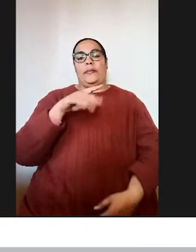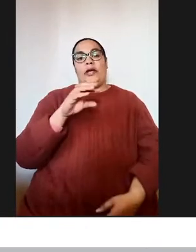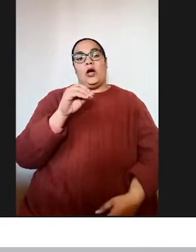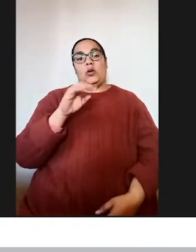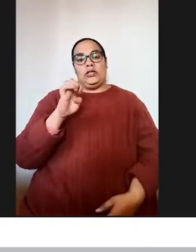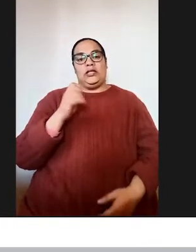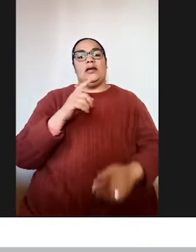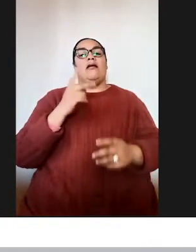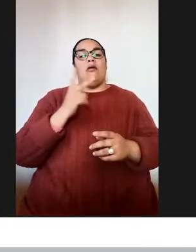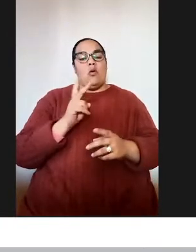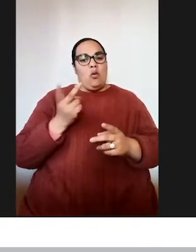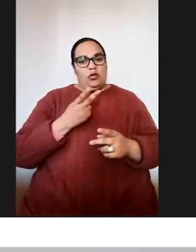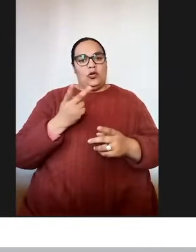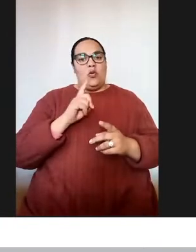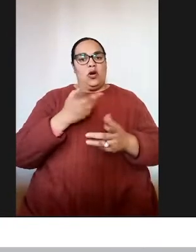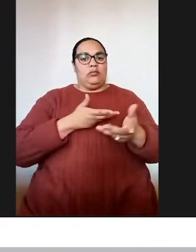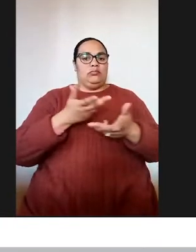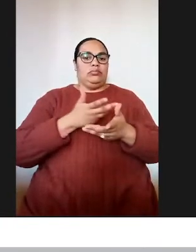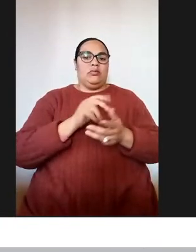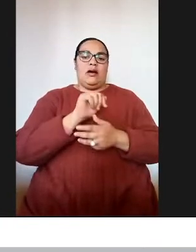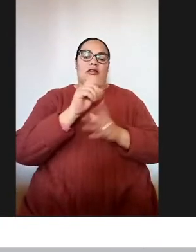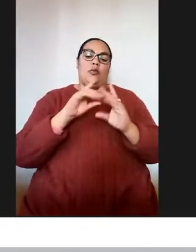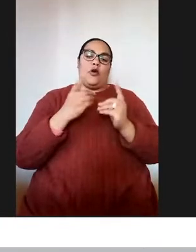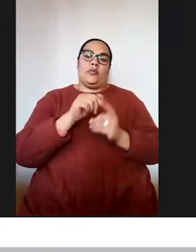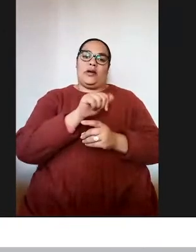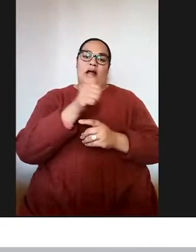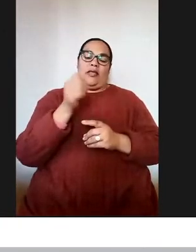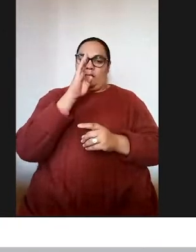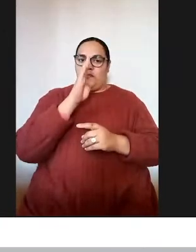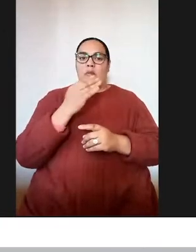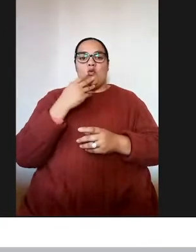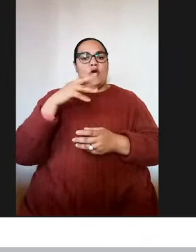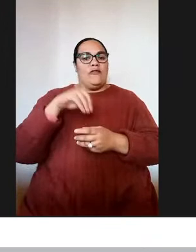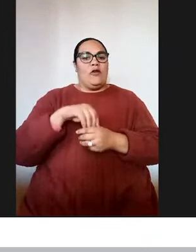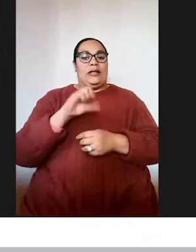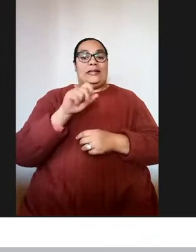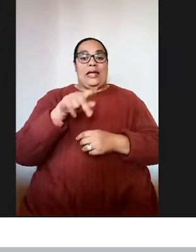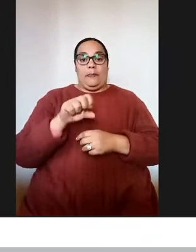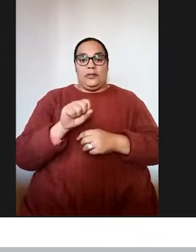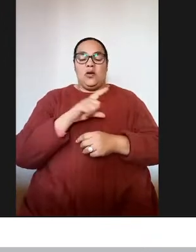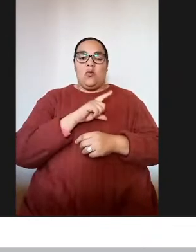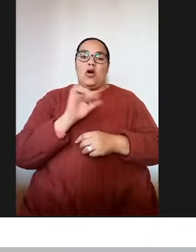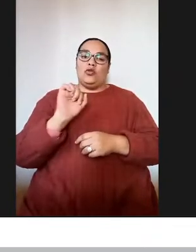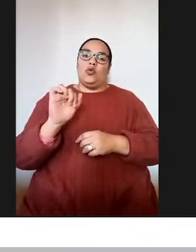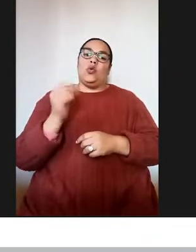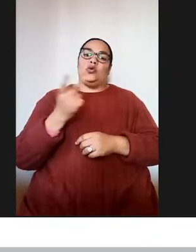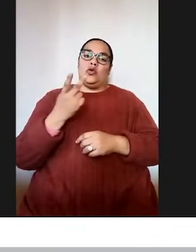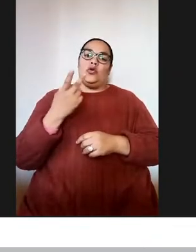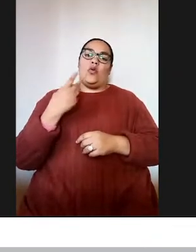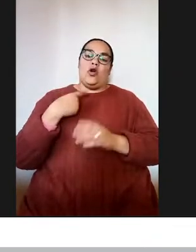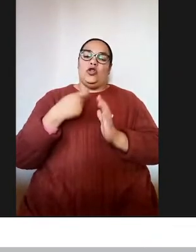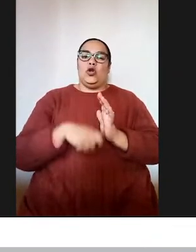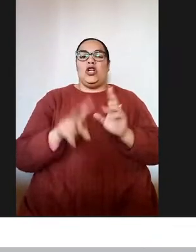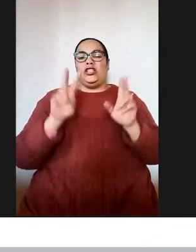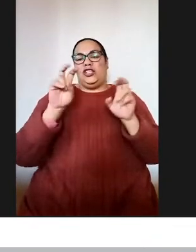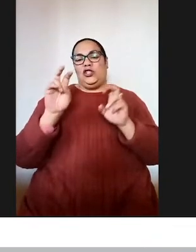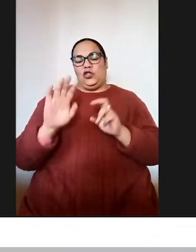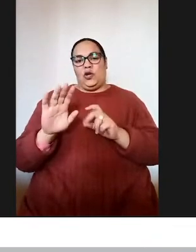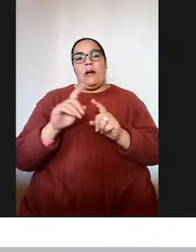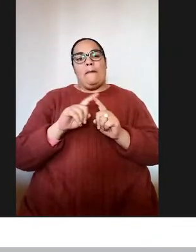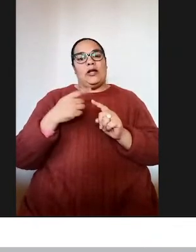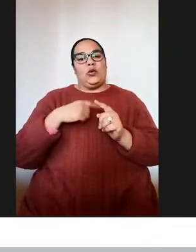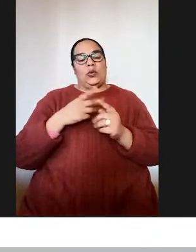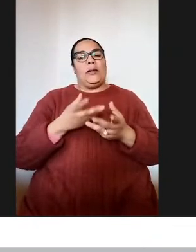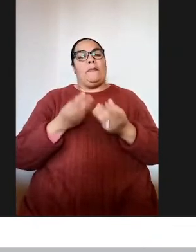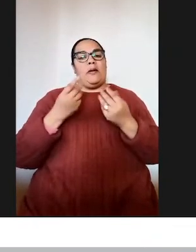engage the other departments directly involved, SAPs, because there was also a cost issue. We did receive